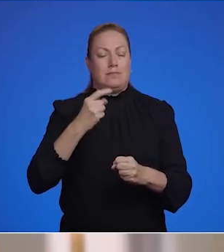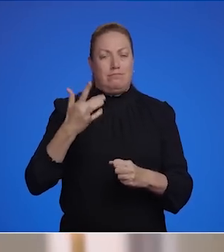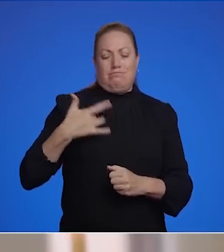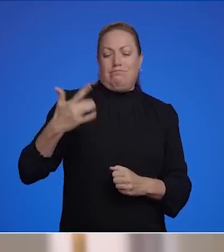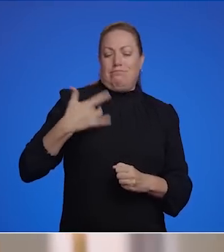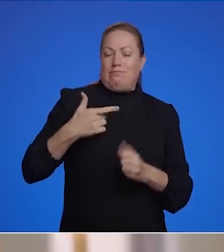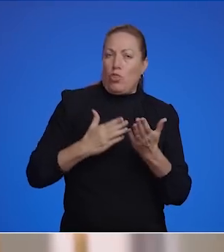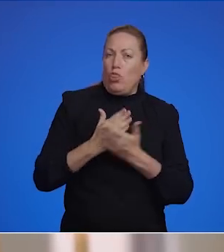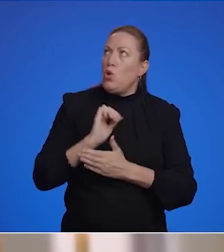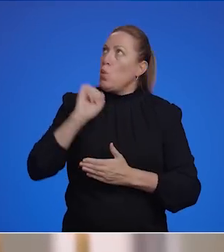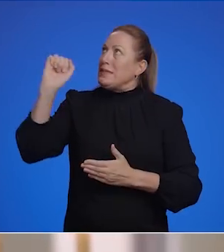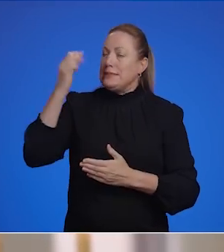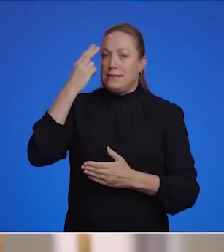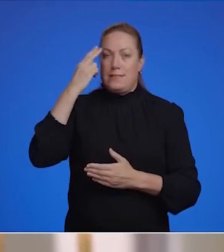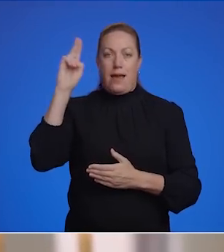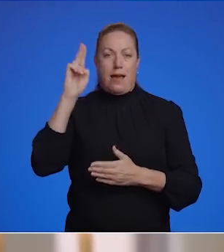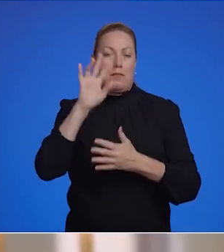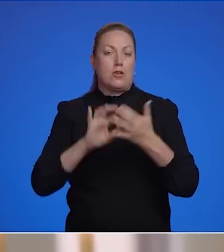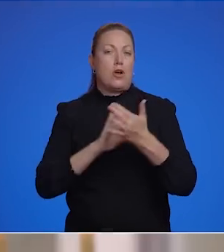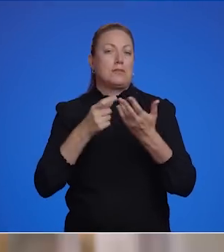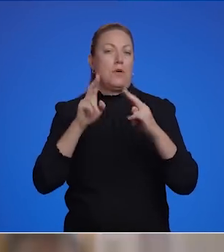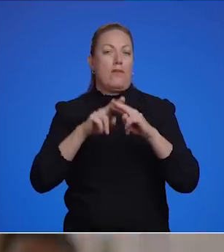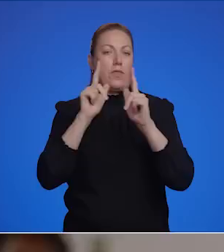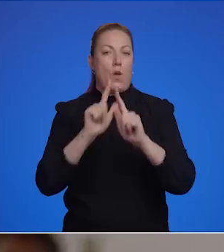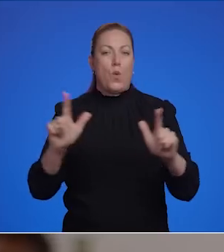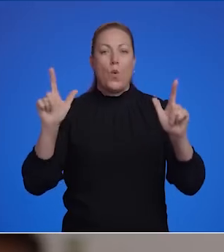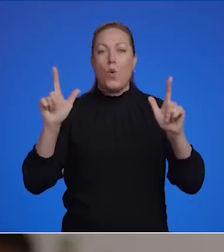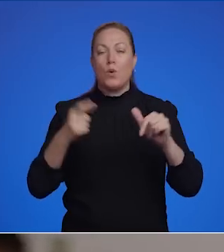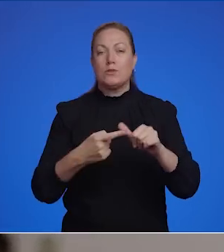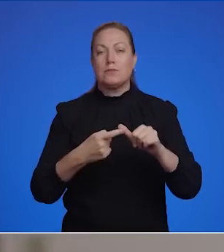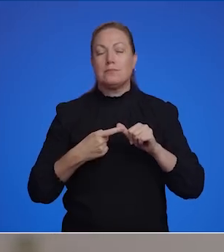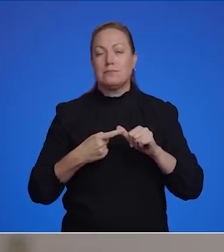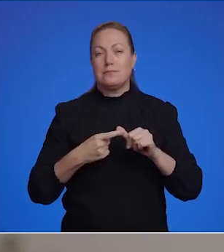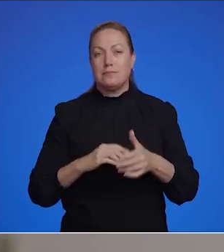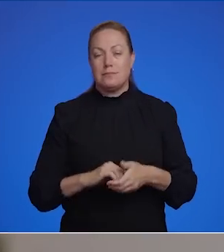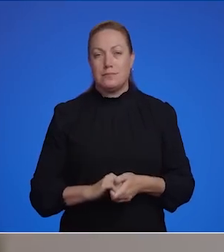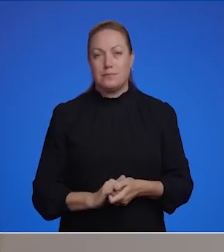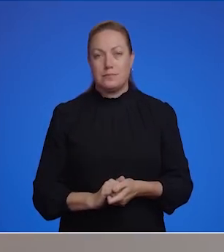name. The Gospel of the Lord. Praise you, Lord